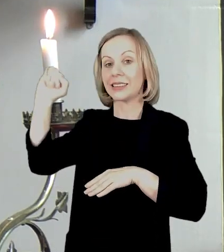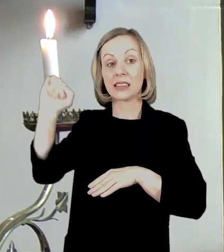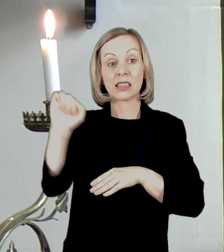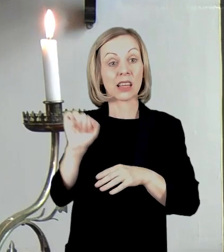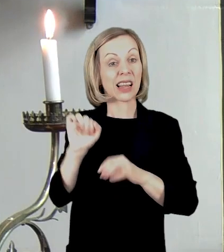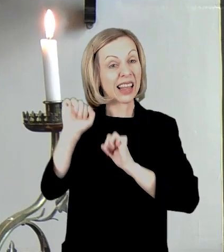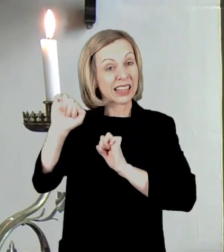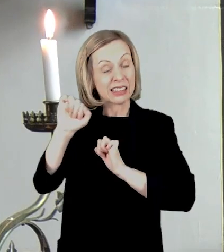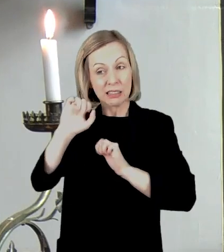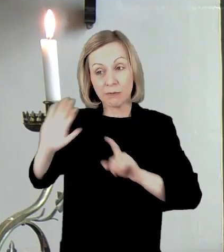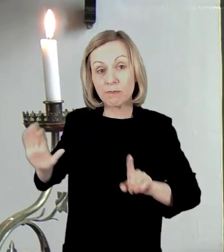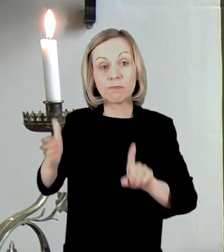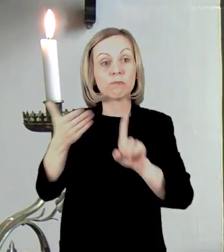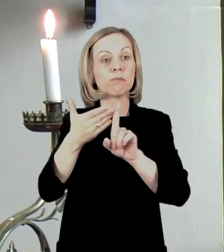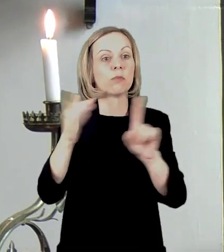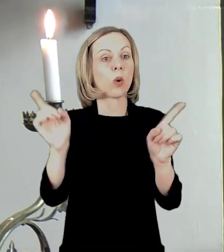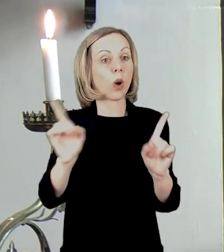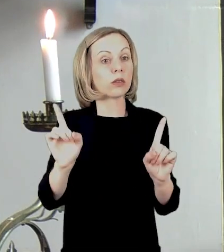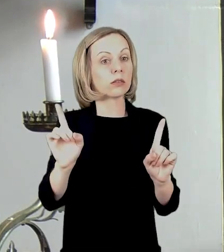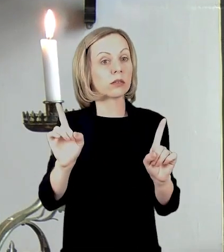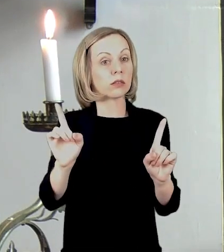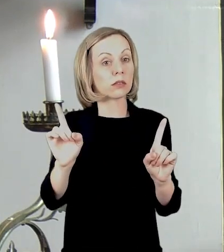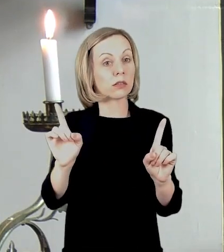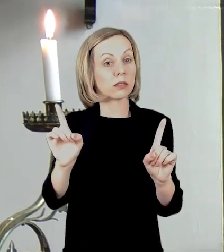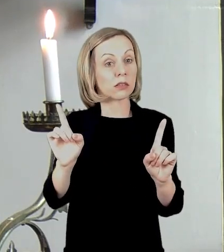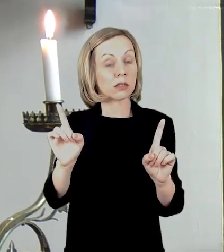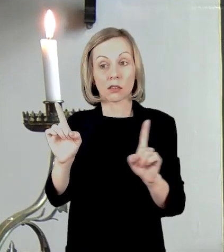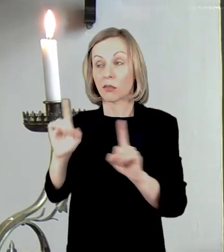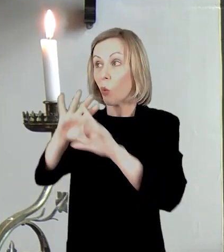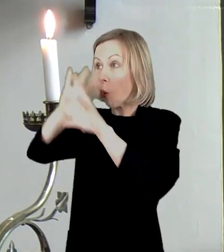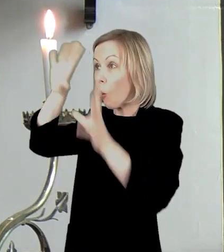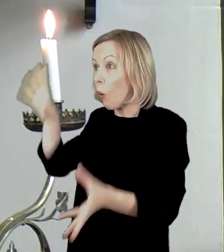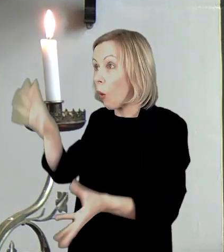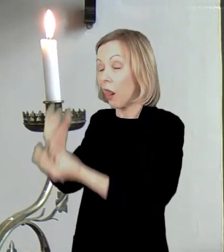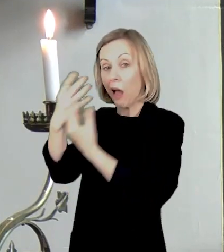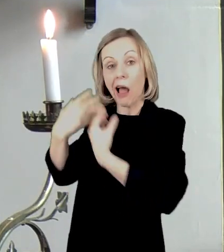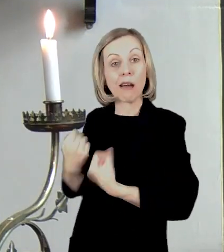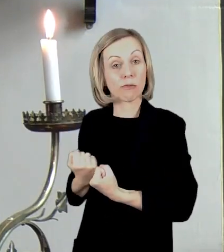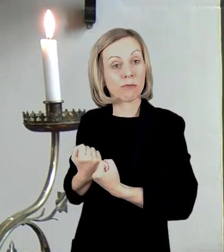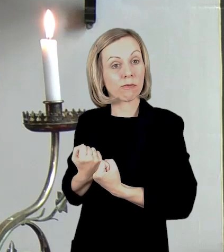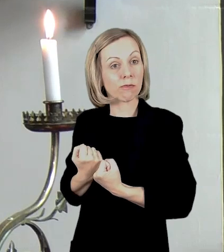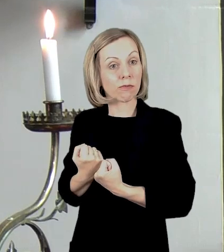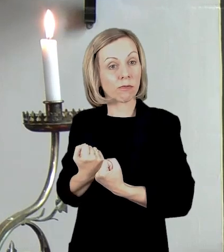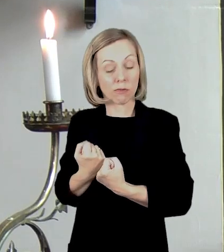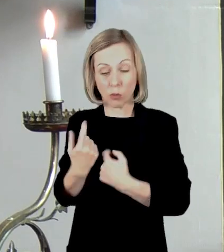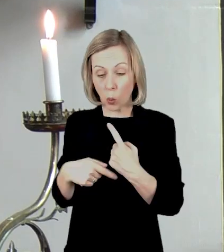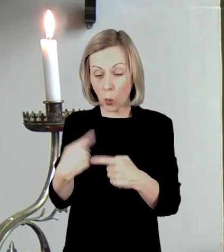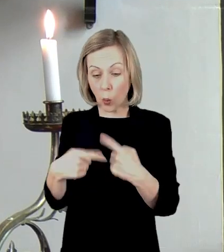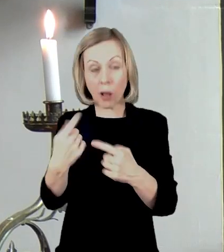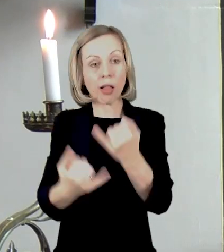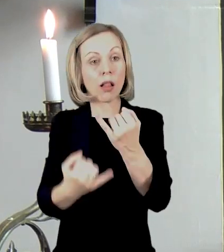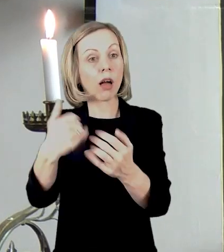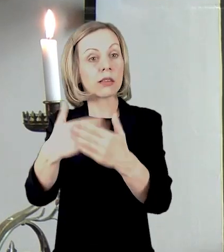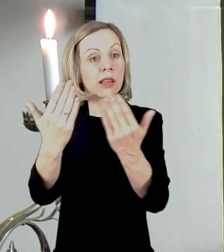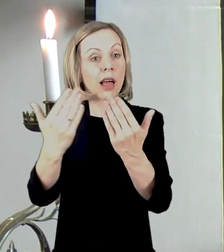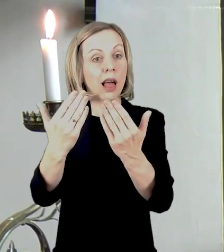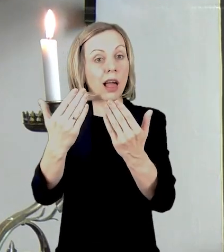who sent me, that I should lose nothing of all that he has given me, but raise it up on the last